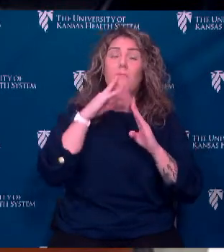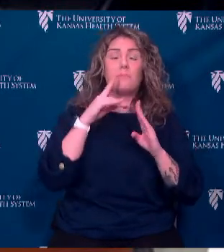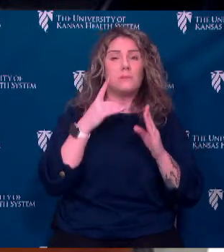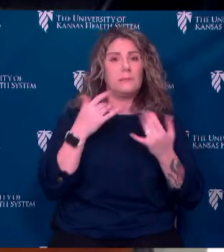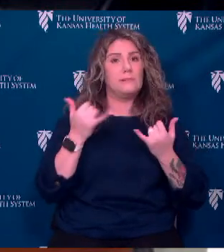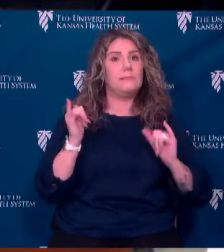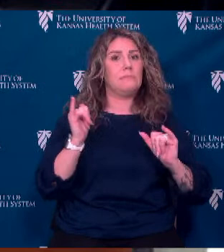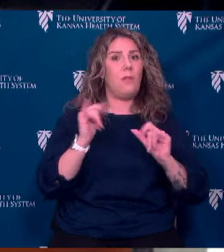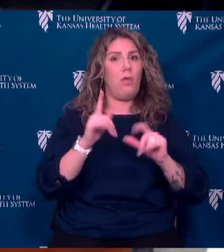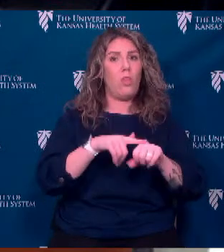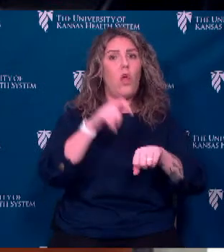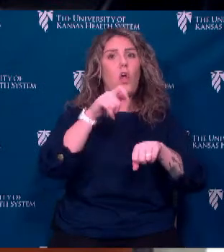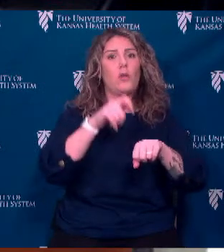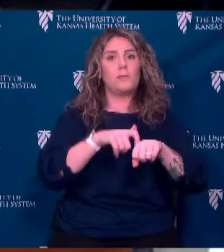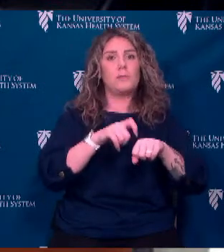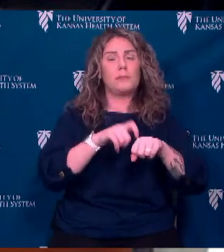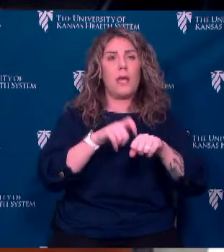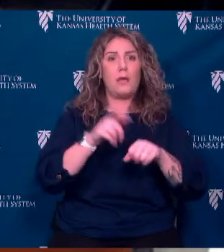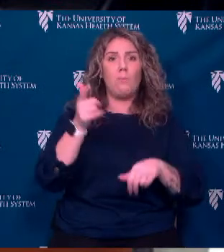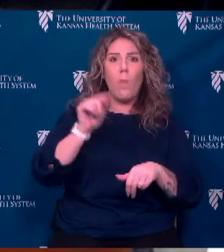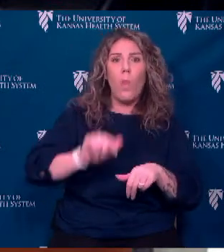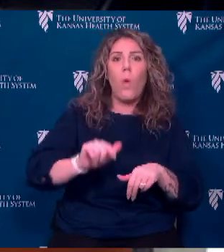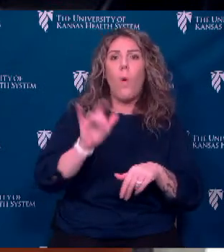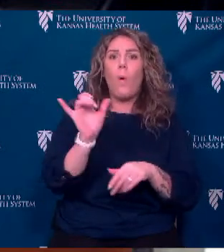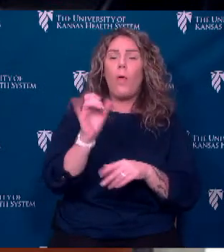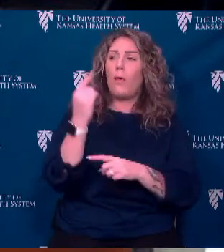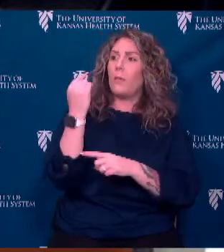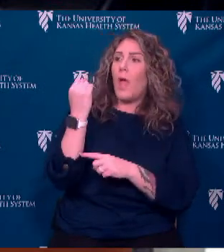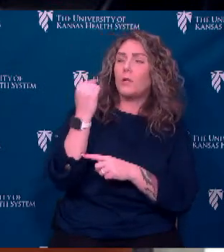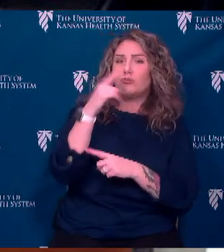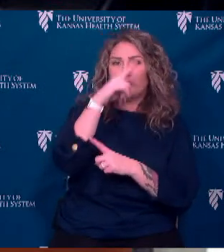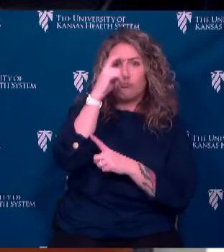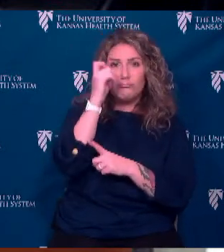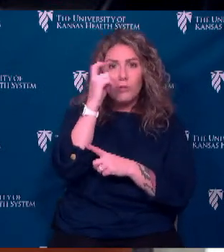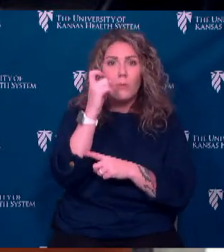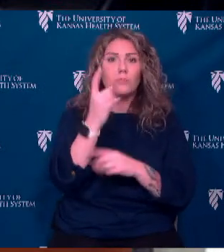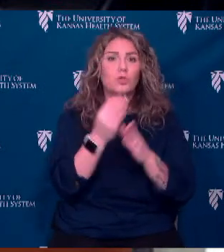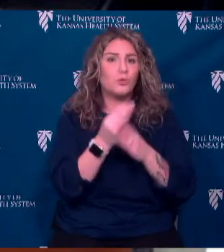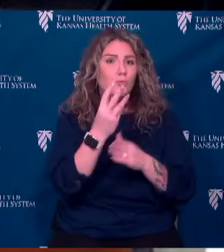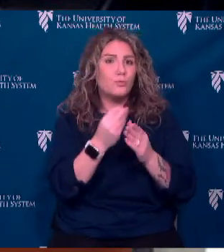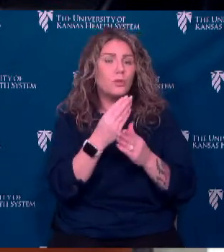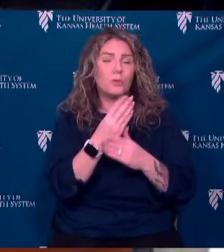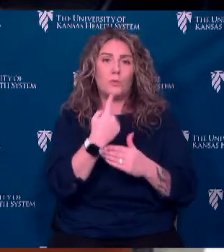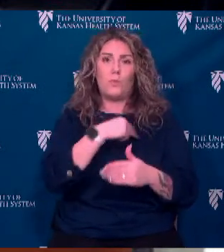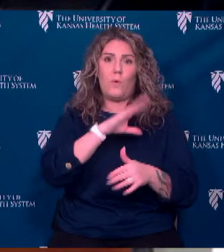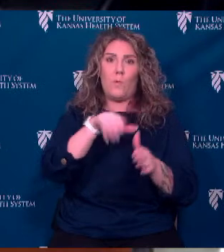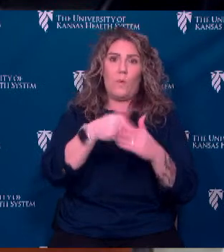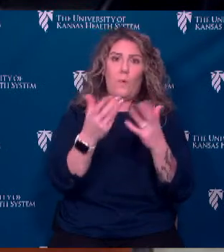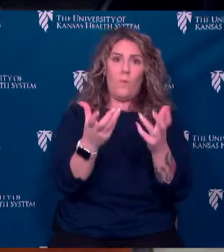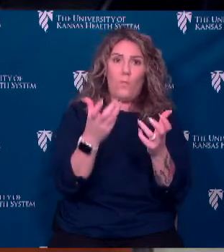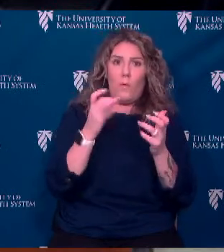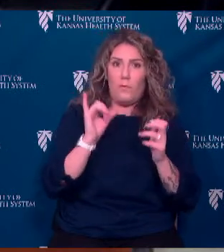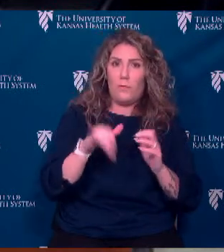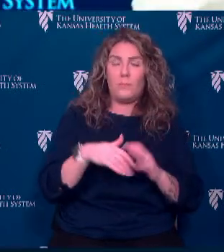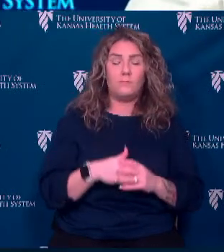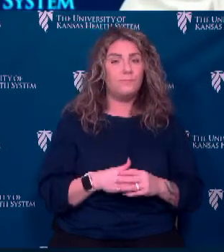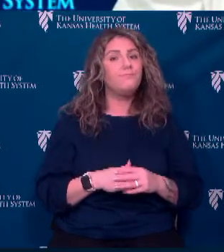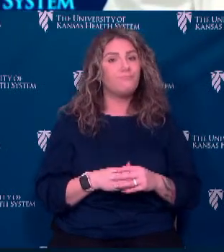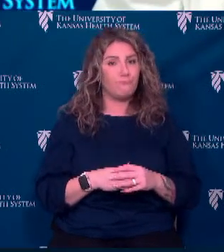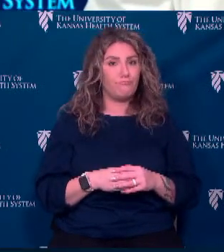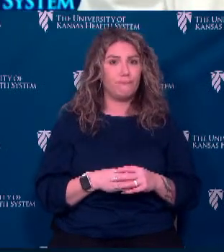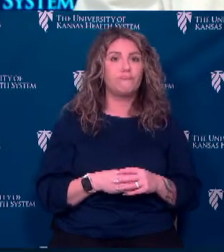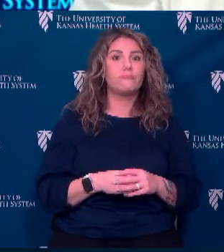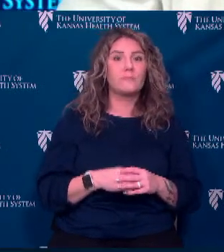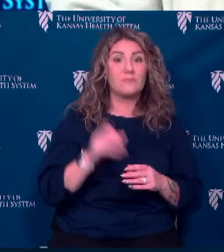to go to reach the lows of last spring and early summer, which is where we would all certainly like to be. Man, yes,